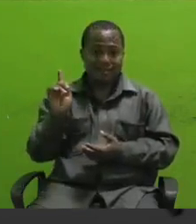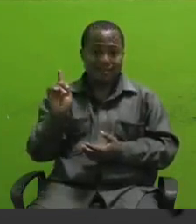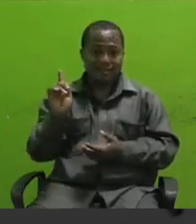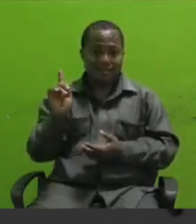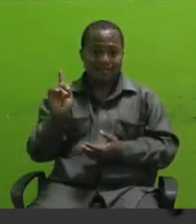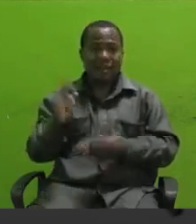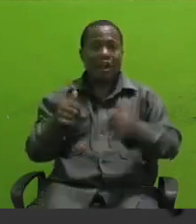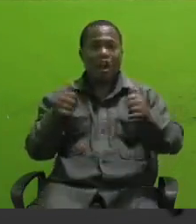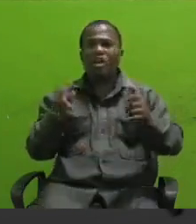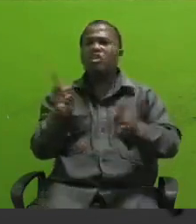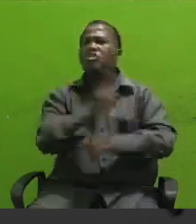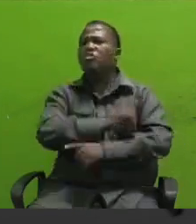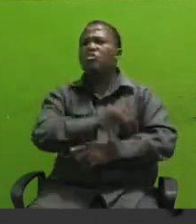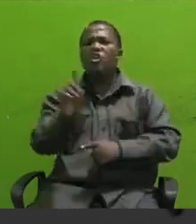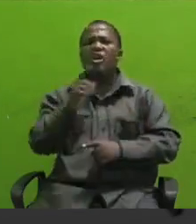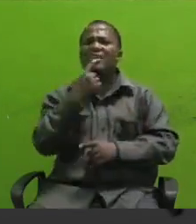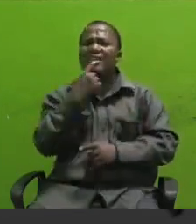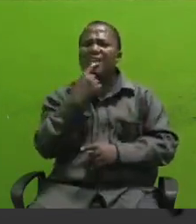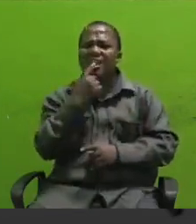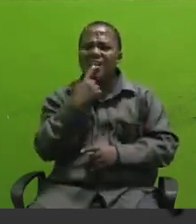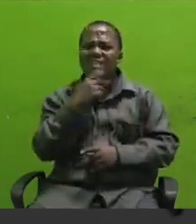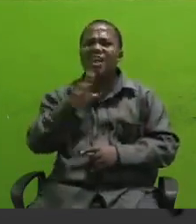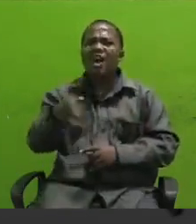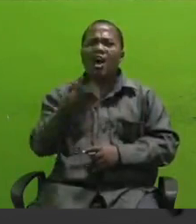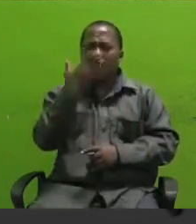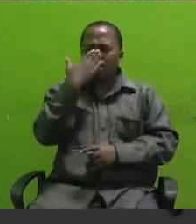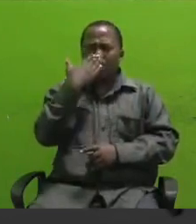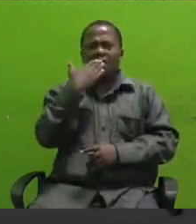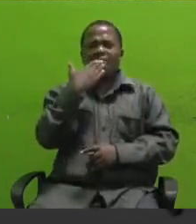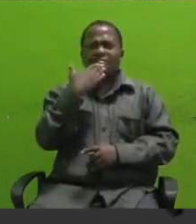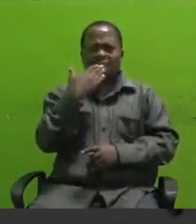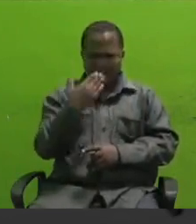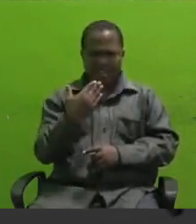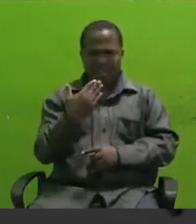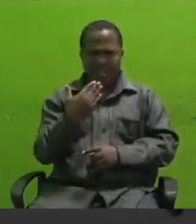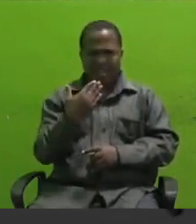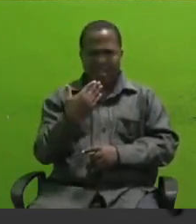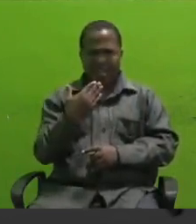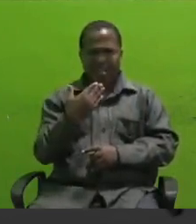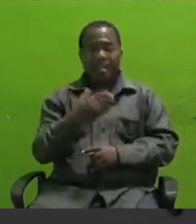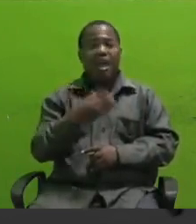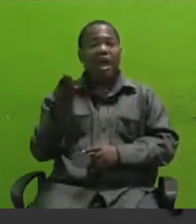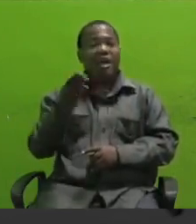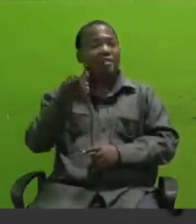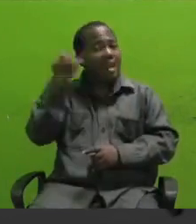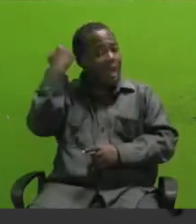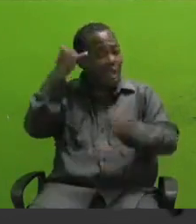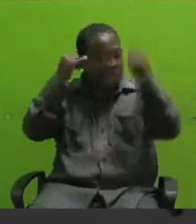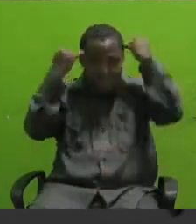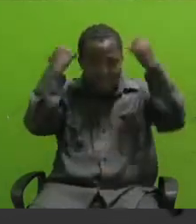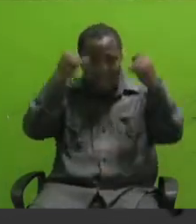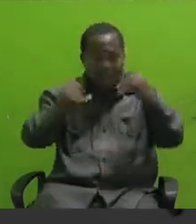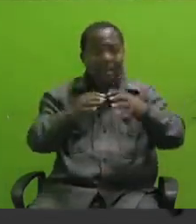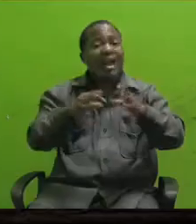Do not test or smell chemicals unless advised on how it should be